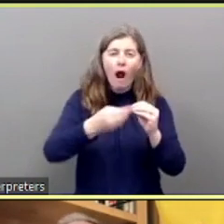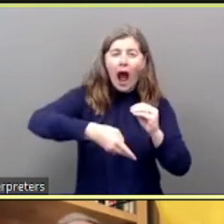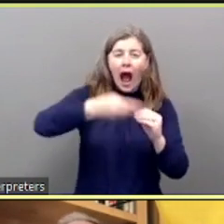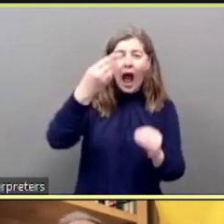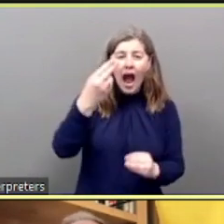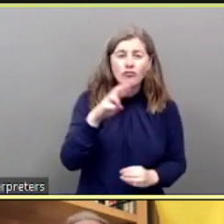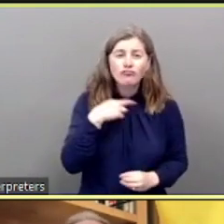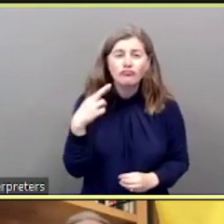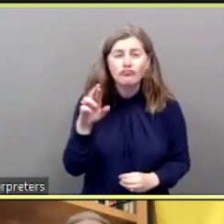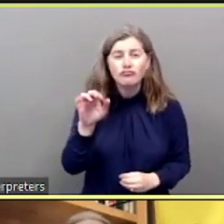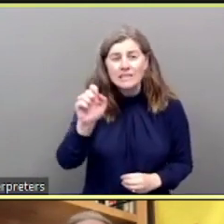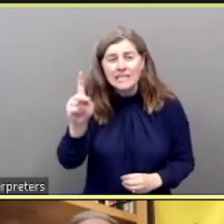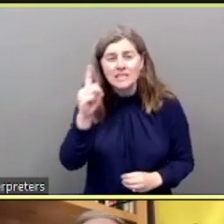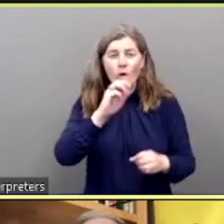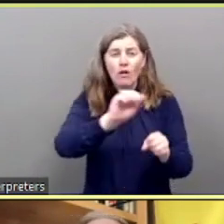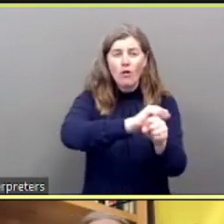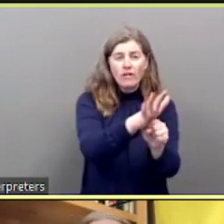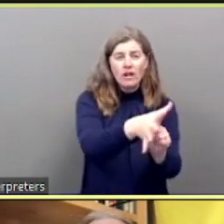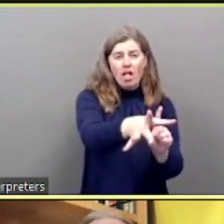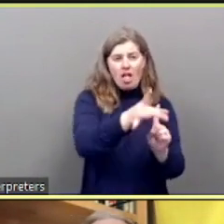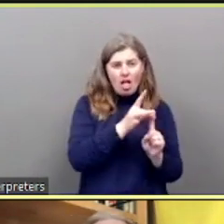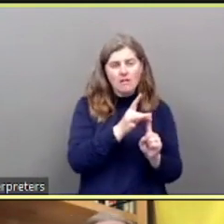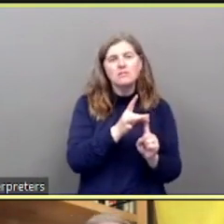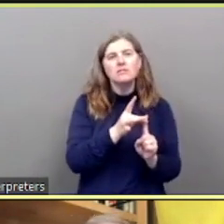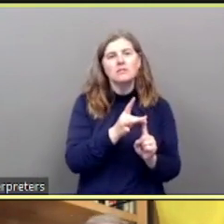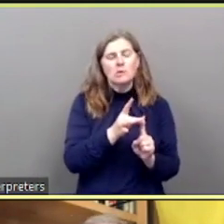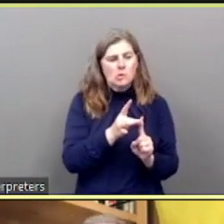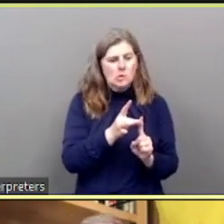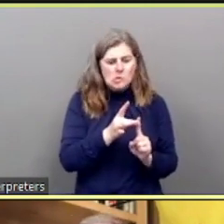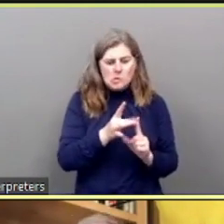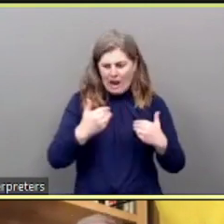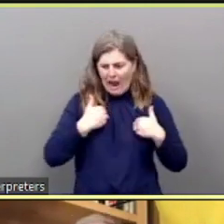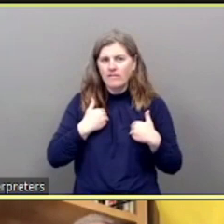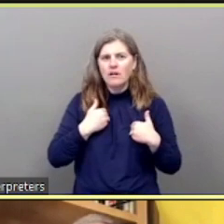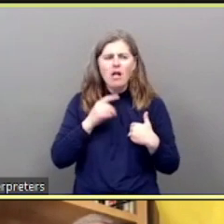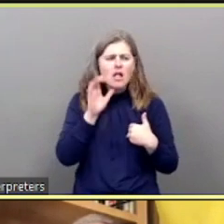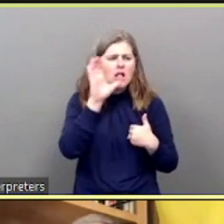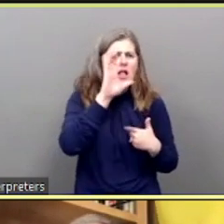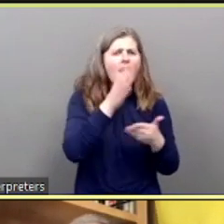for COVID, please seek out monoclonal antibody